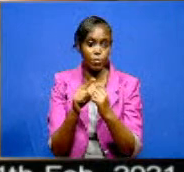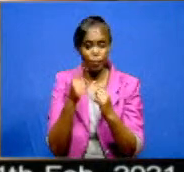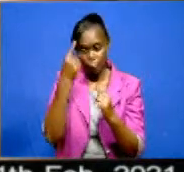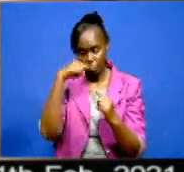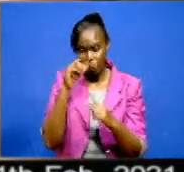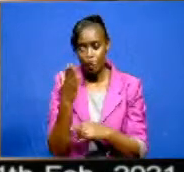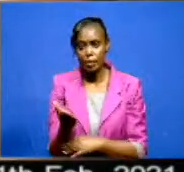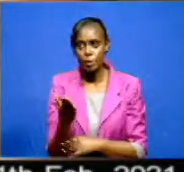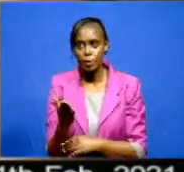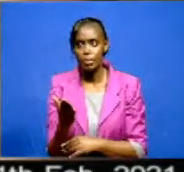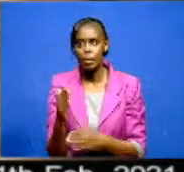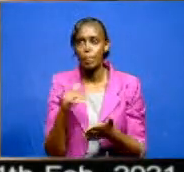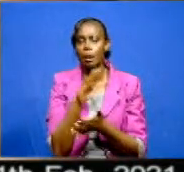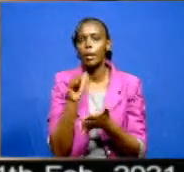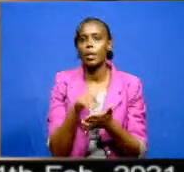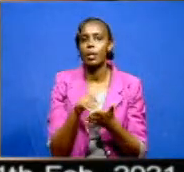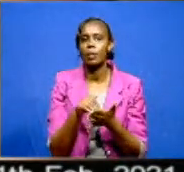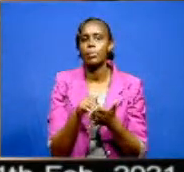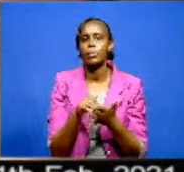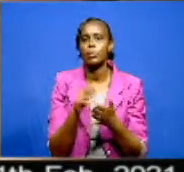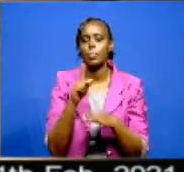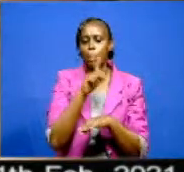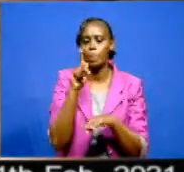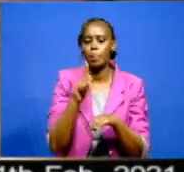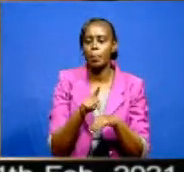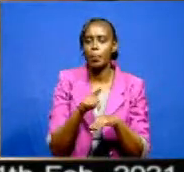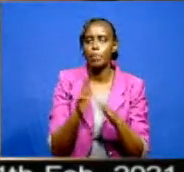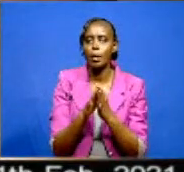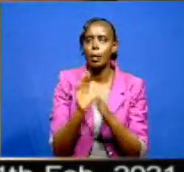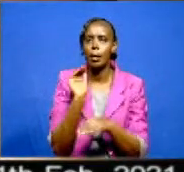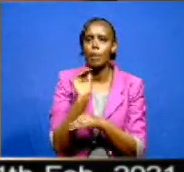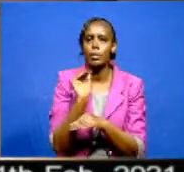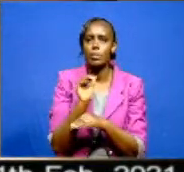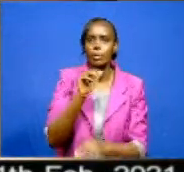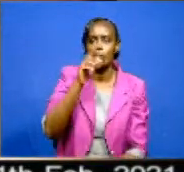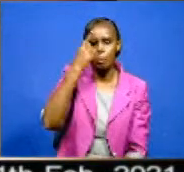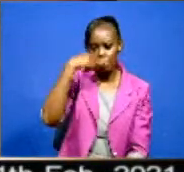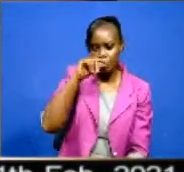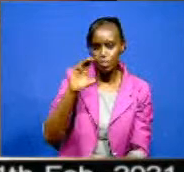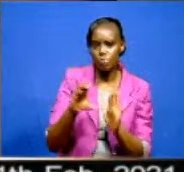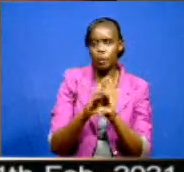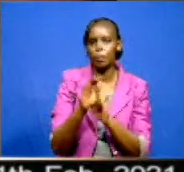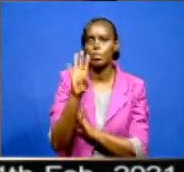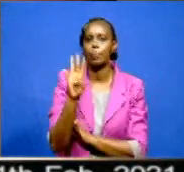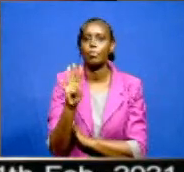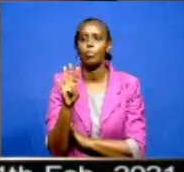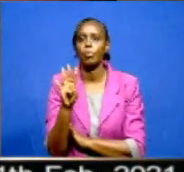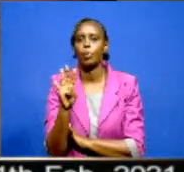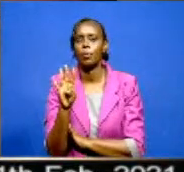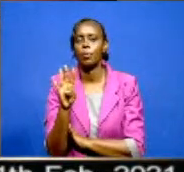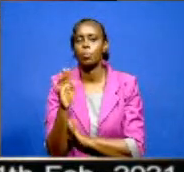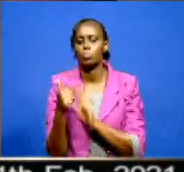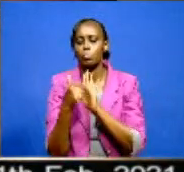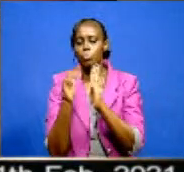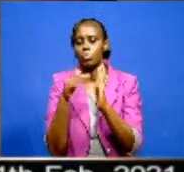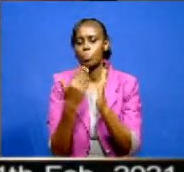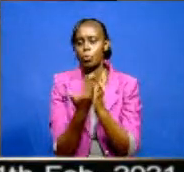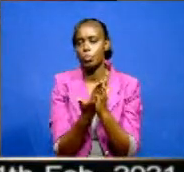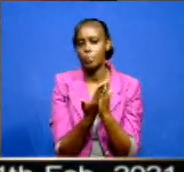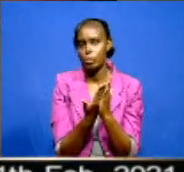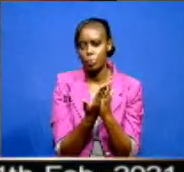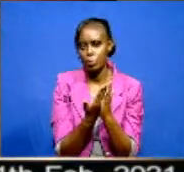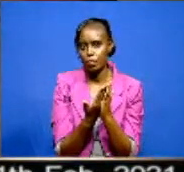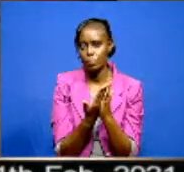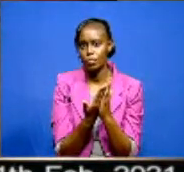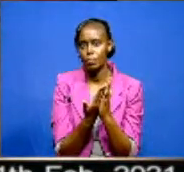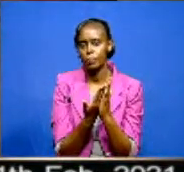policy, including the guiding principles underpinning the policy. Chapter 4, Madam Speaker, contains proposals